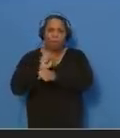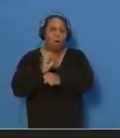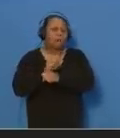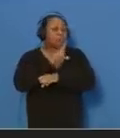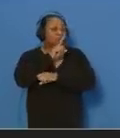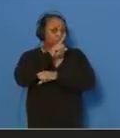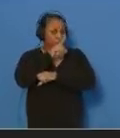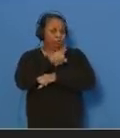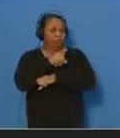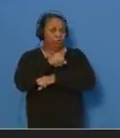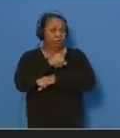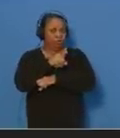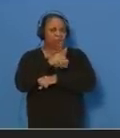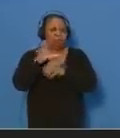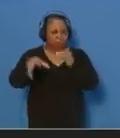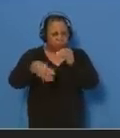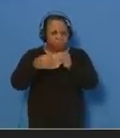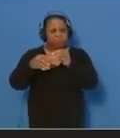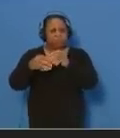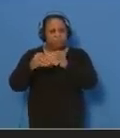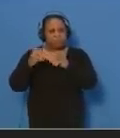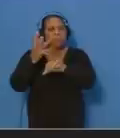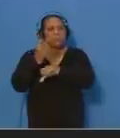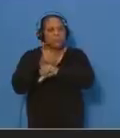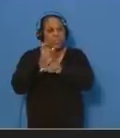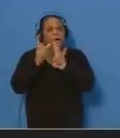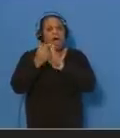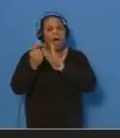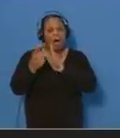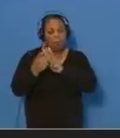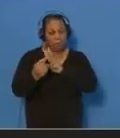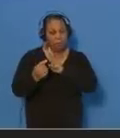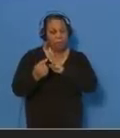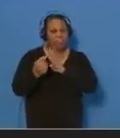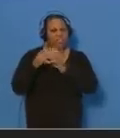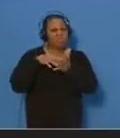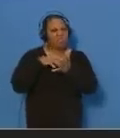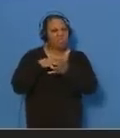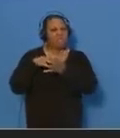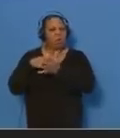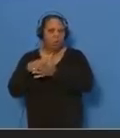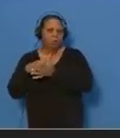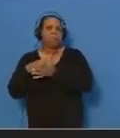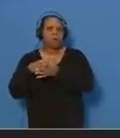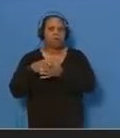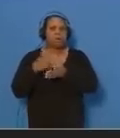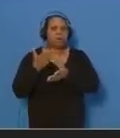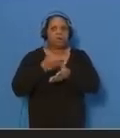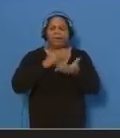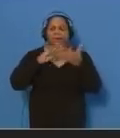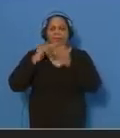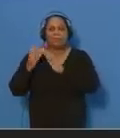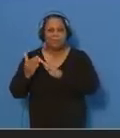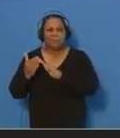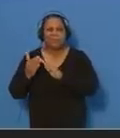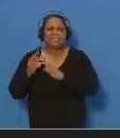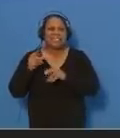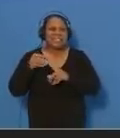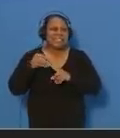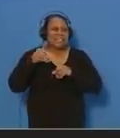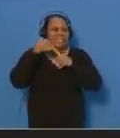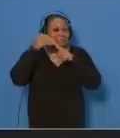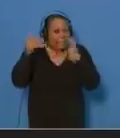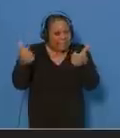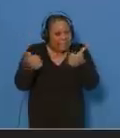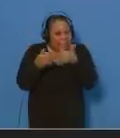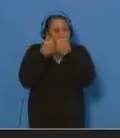ensure that there were additional shelter options for the vulnerable in our community. It has been a particularly